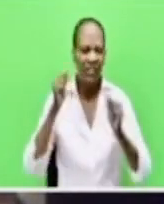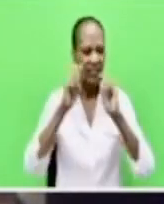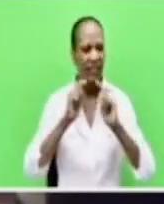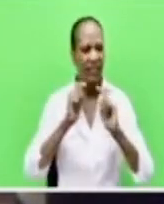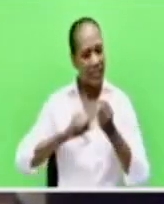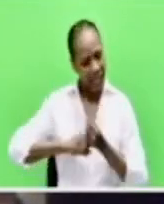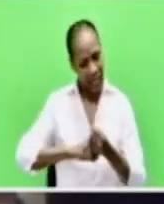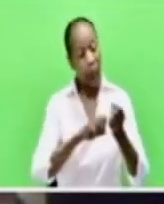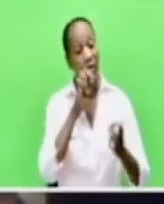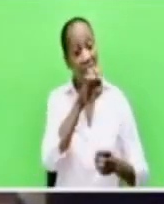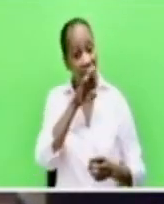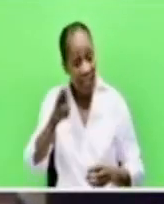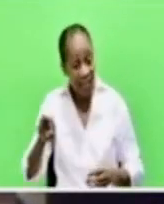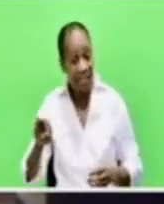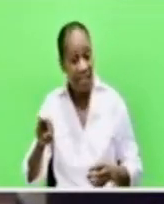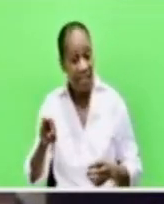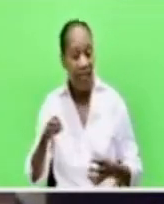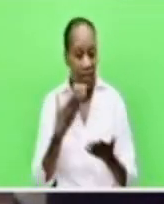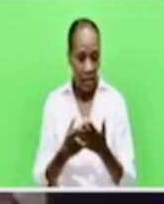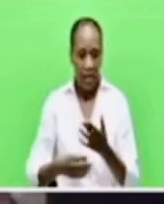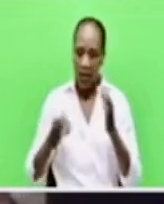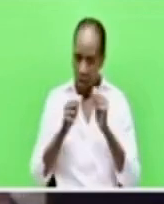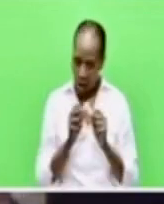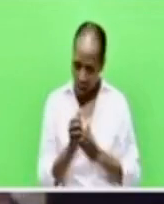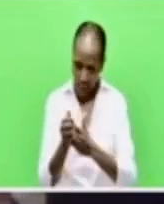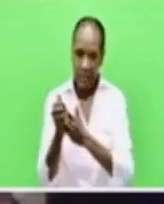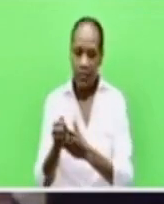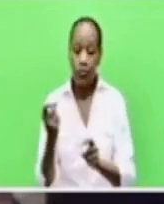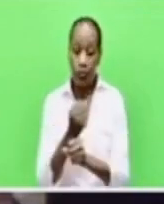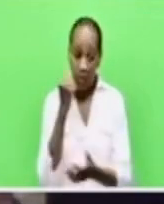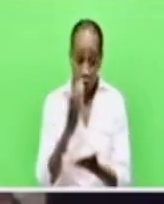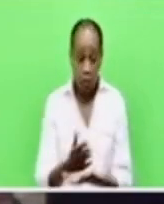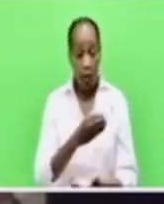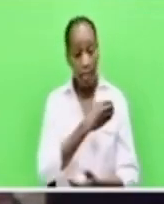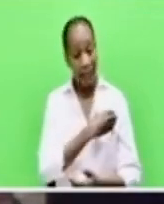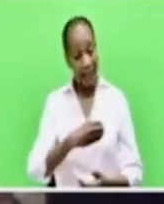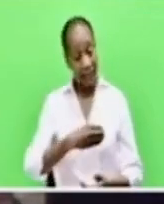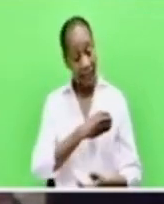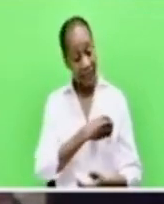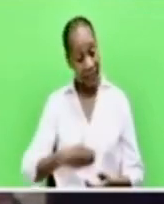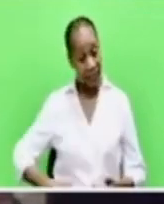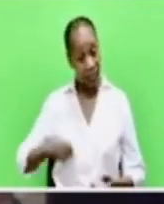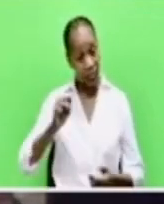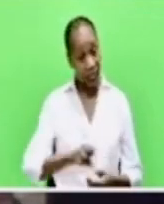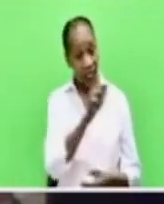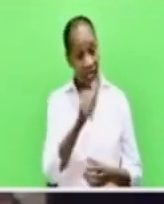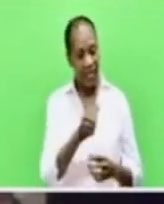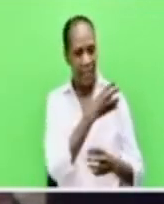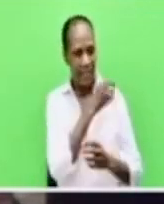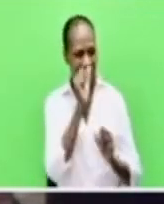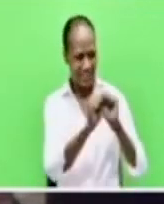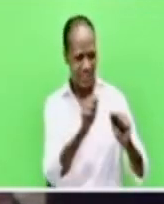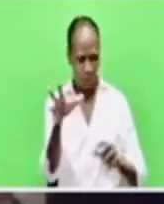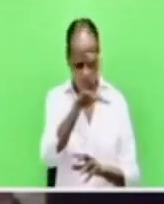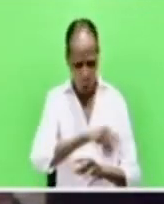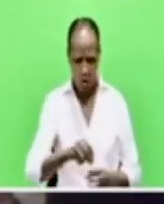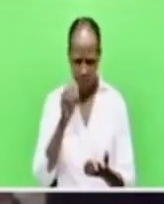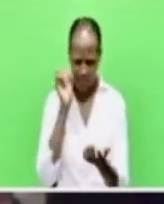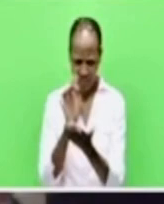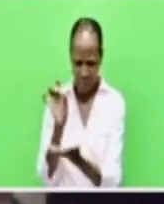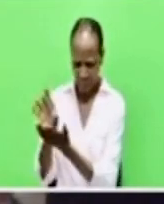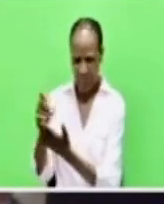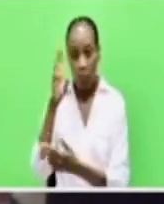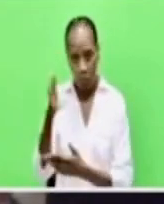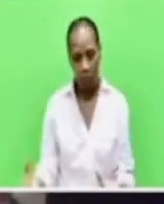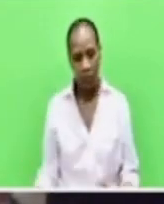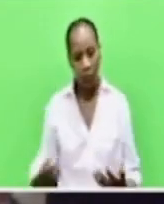EFF to be superior to that of the President of South Africa and his entire cabinet combined by partaking in the